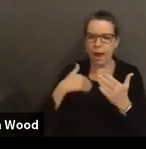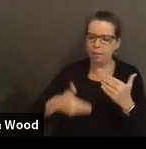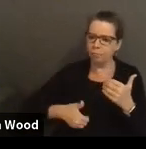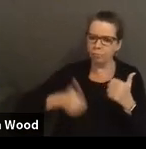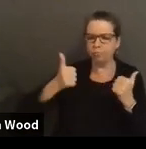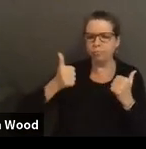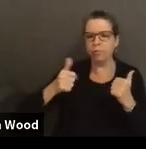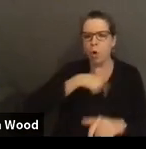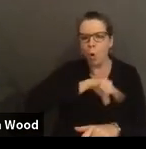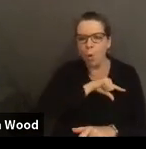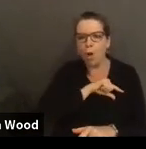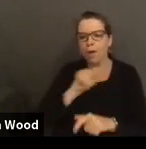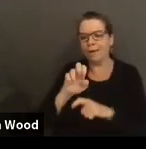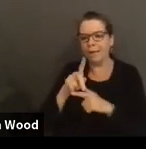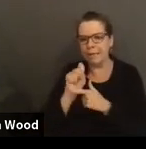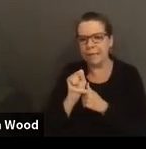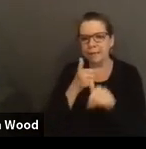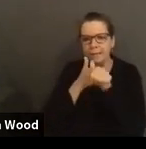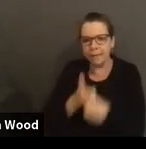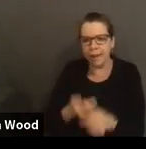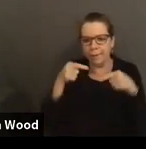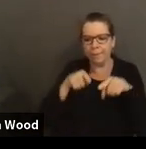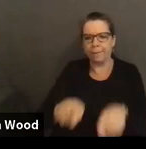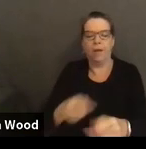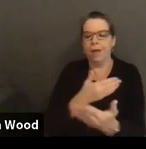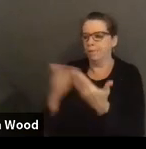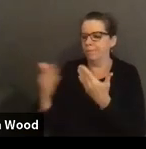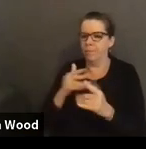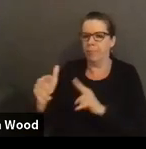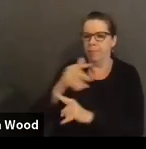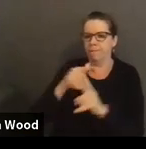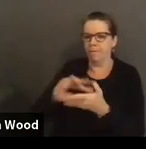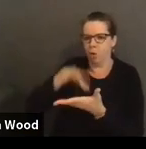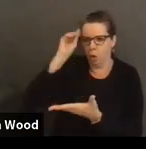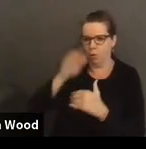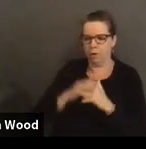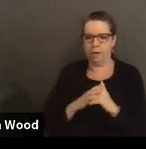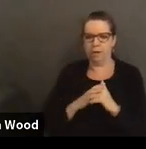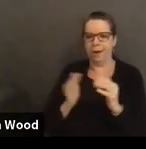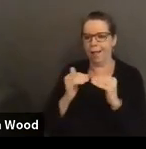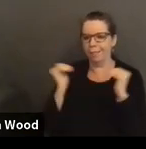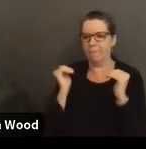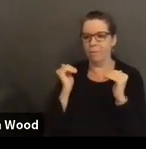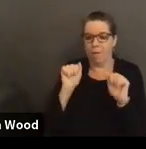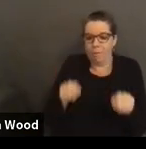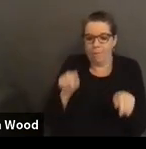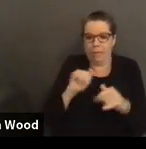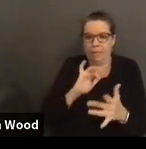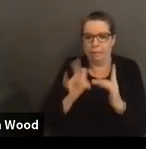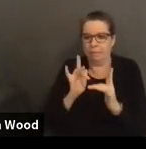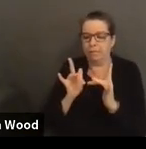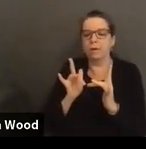quality, TEKS-aligned instruction regardless of their learning environment, level of connectivity, and many